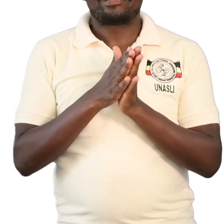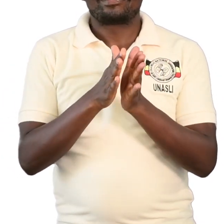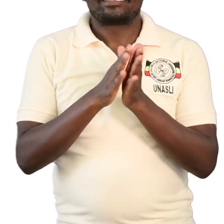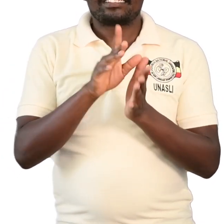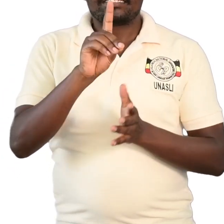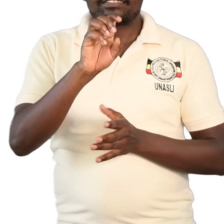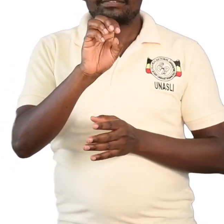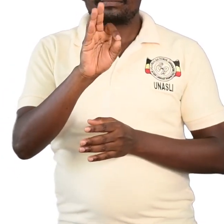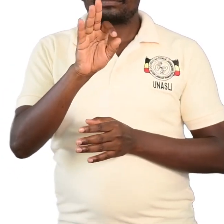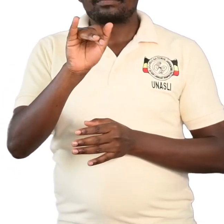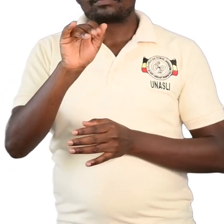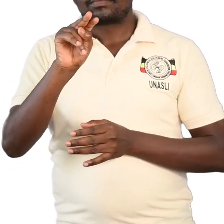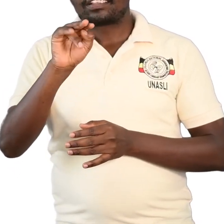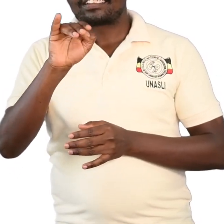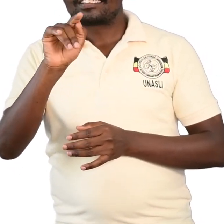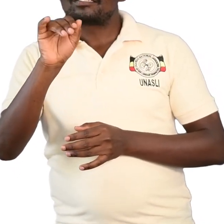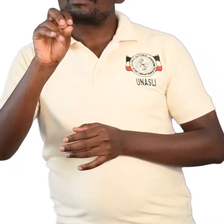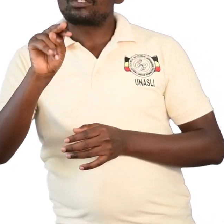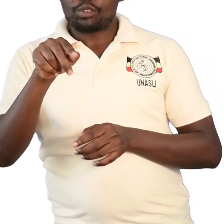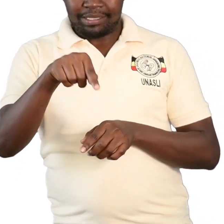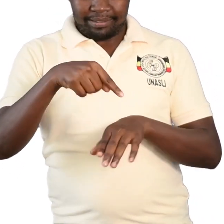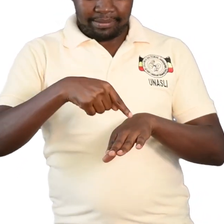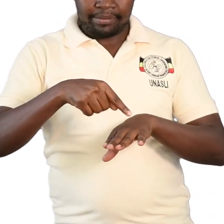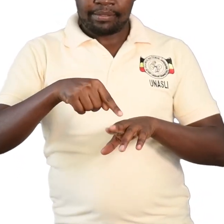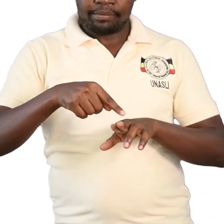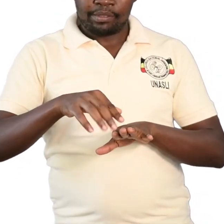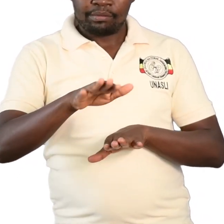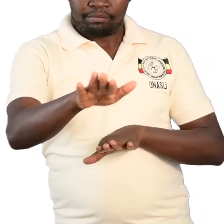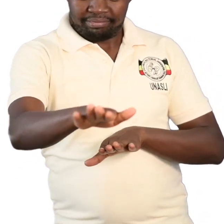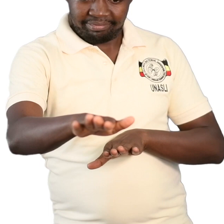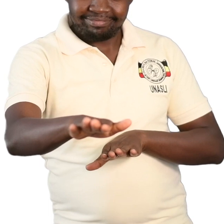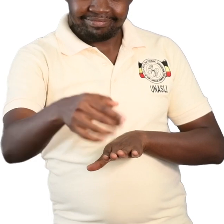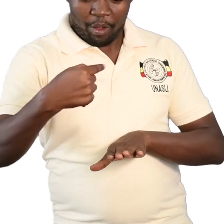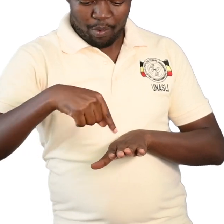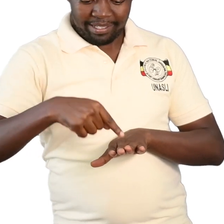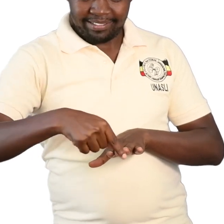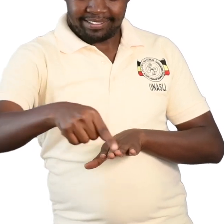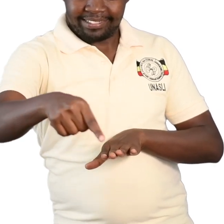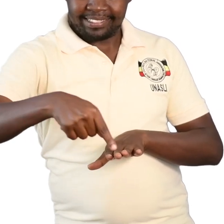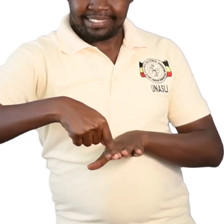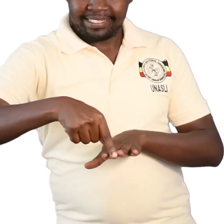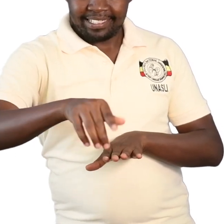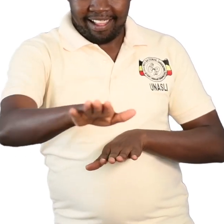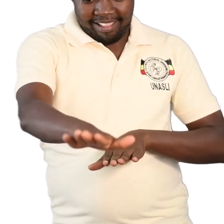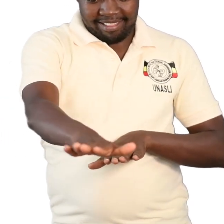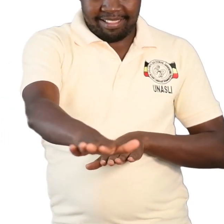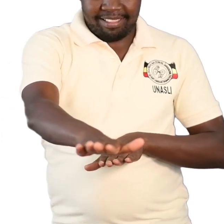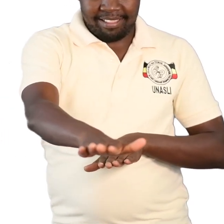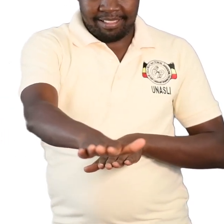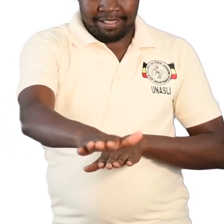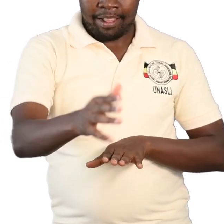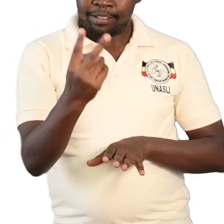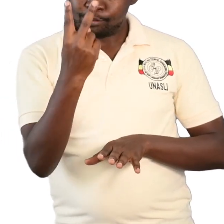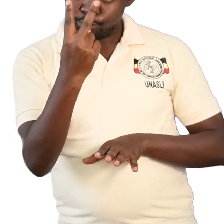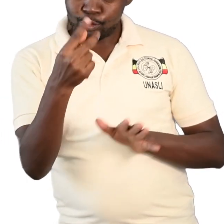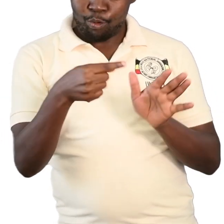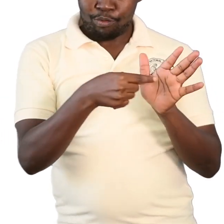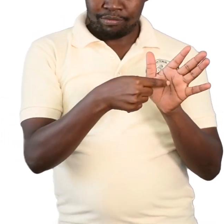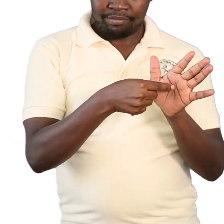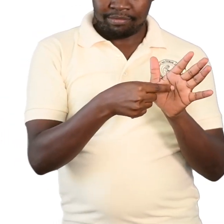Can we tell what that length is called in this case? The length between 2 points. What is it